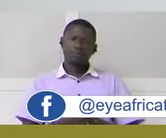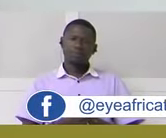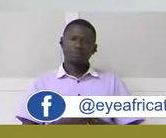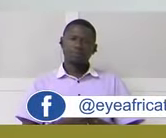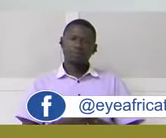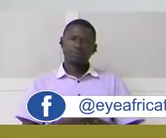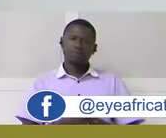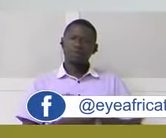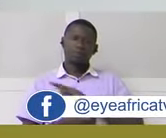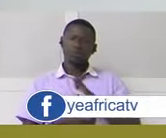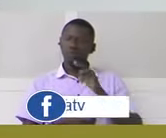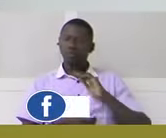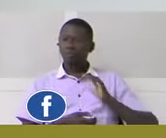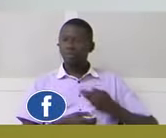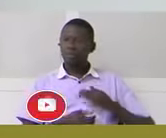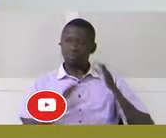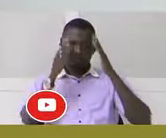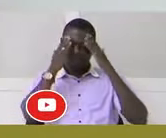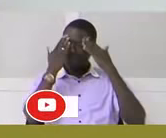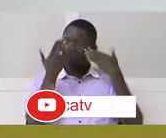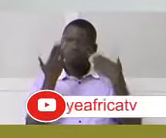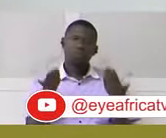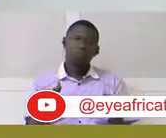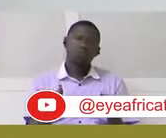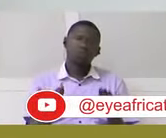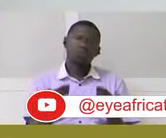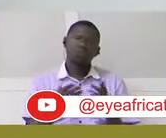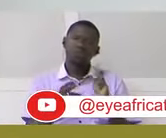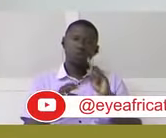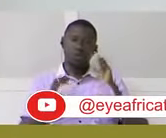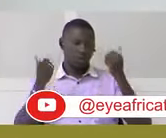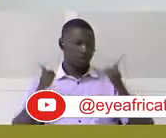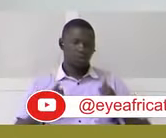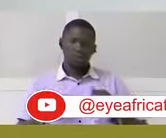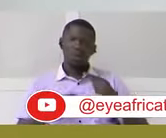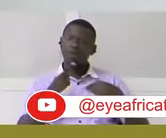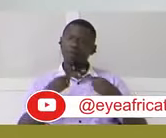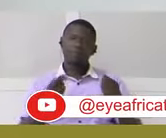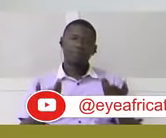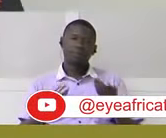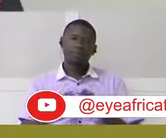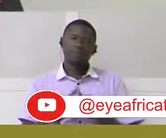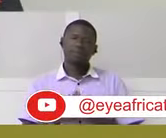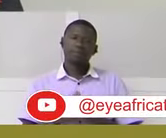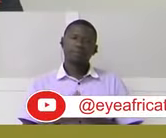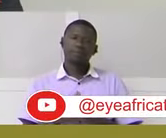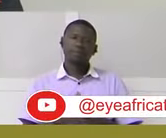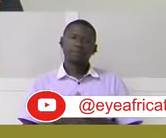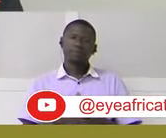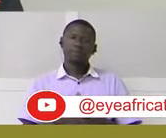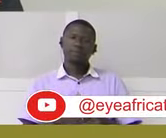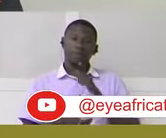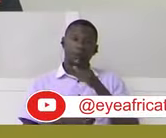No ma, I did not know. Malo na muna nata ke ila kuoto. But and you didn't attend any funeral, even though you were part of